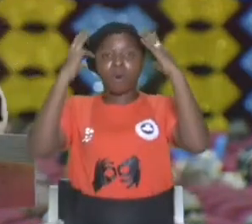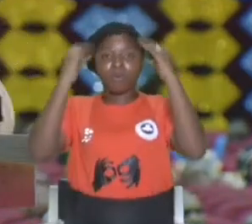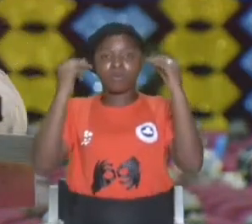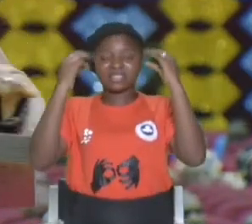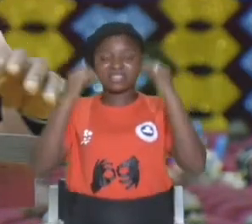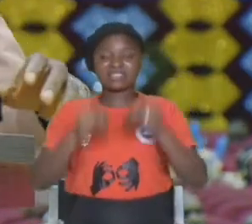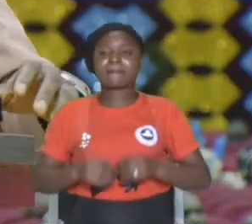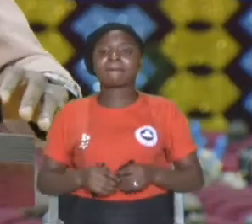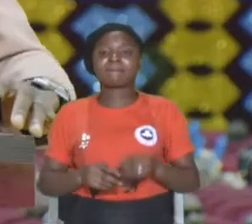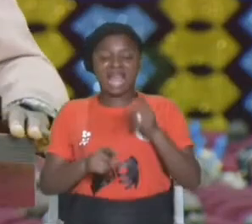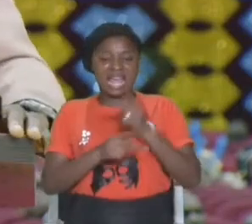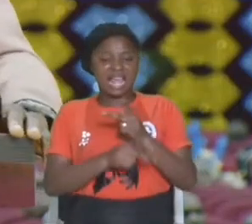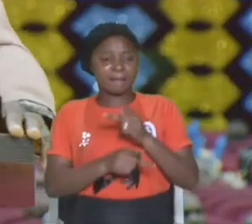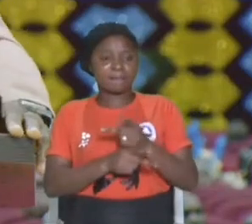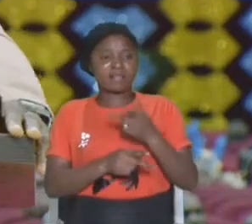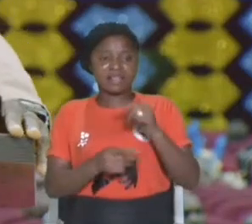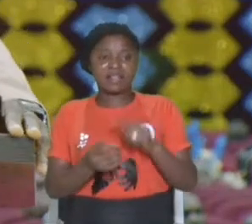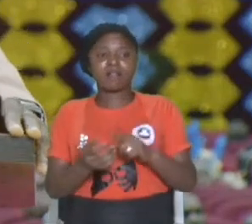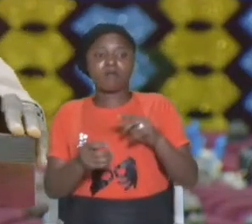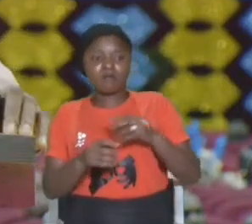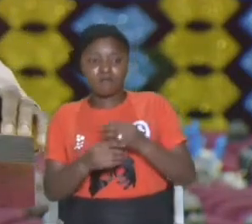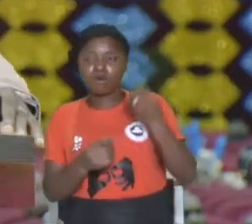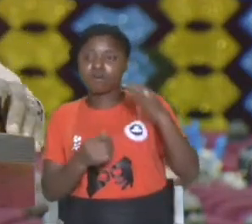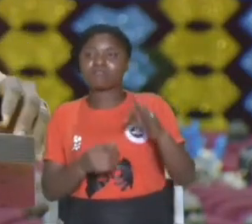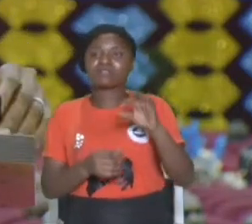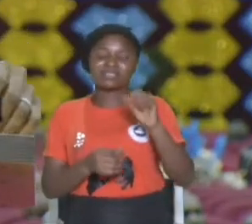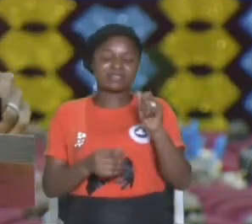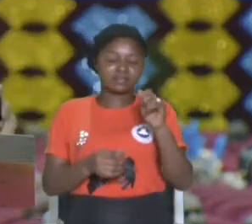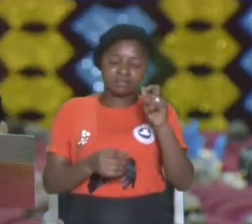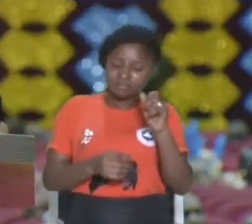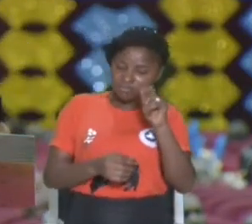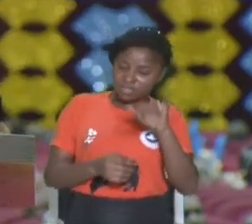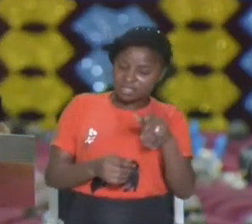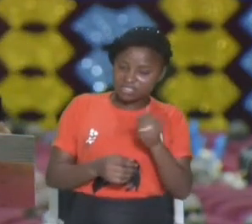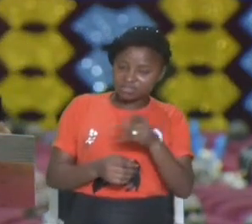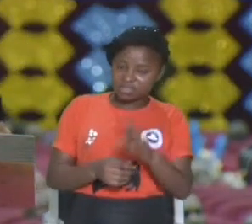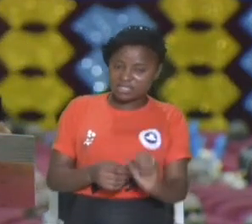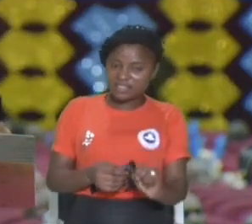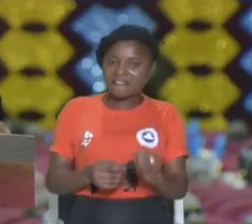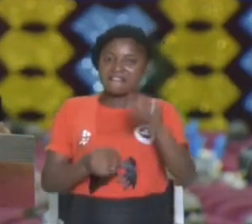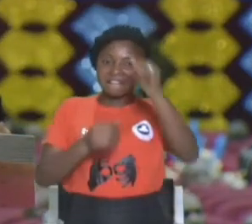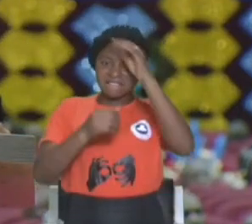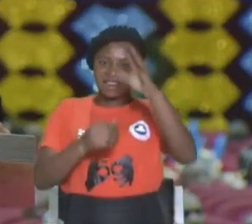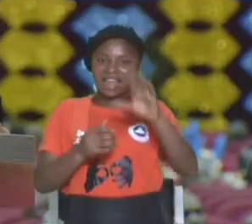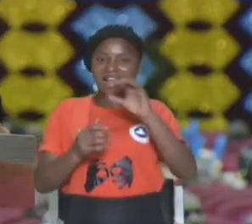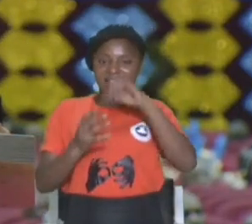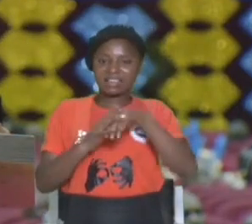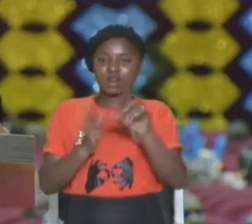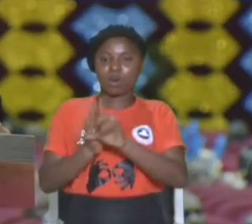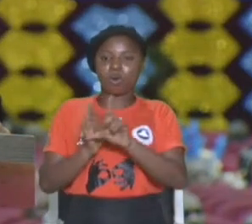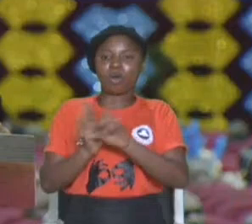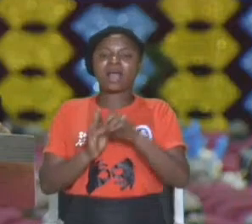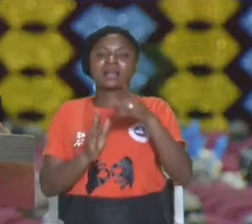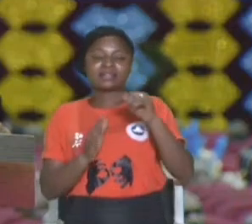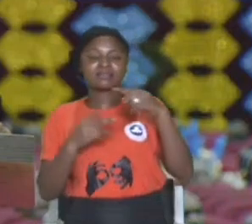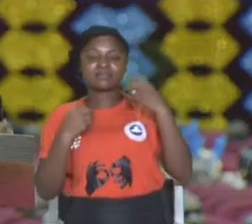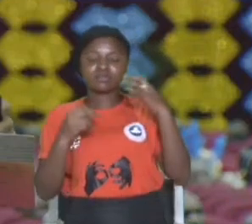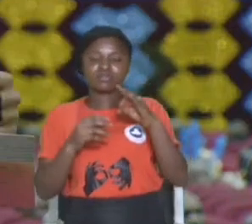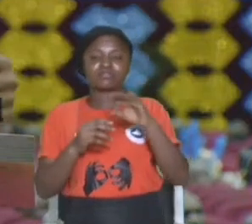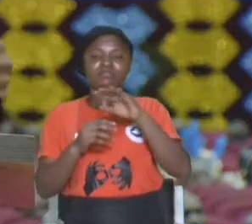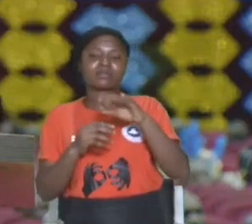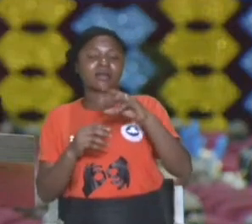kept the flock of Jethro, his father-in-law, the priest of Midian, and he led the